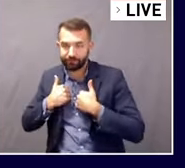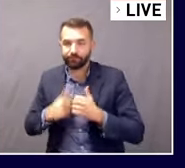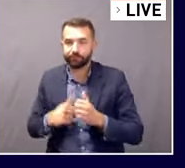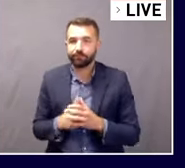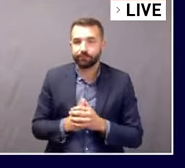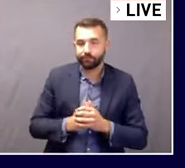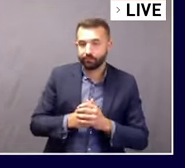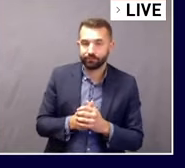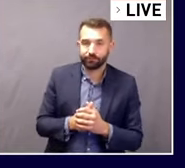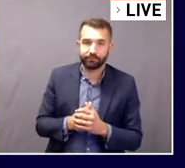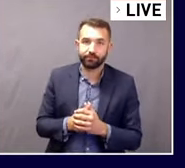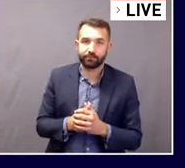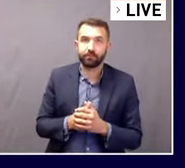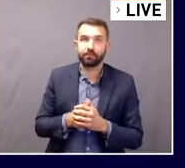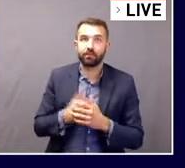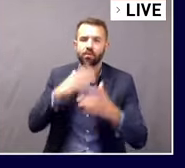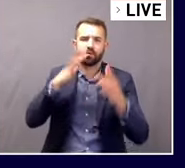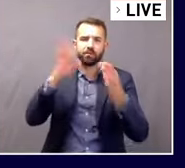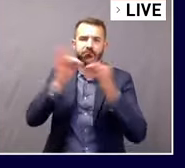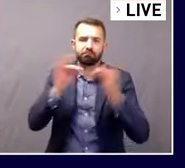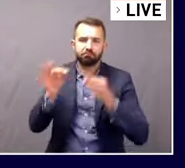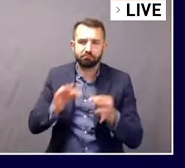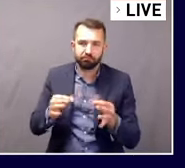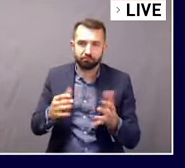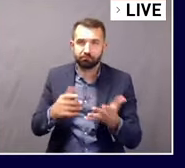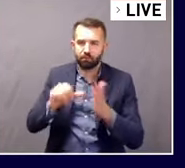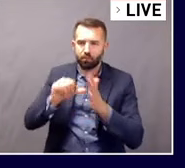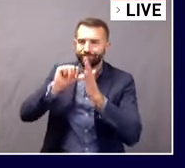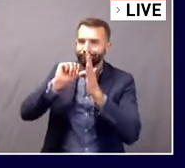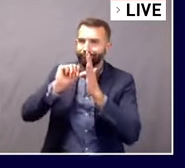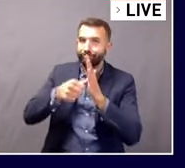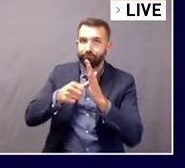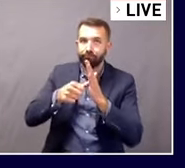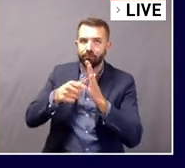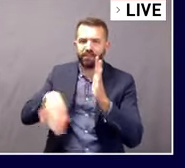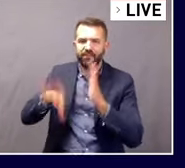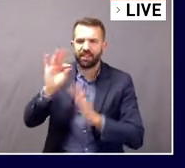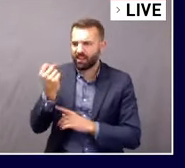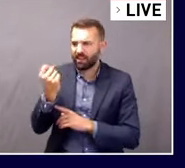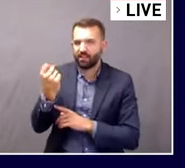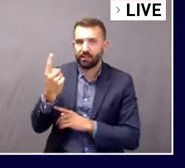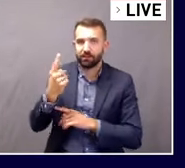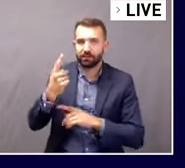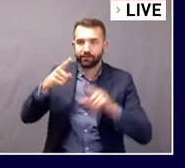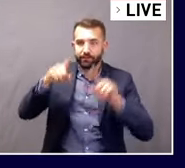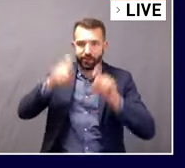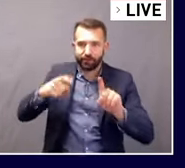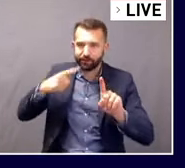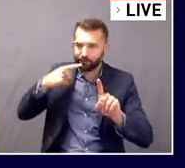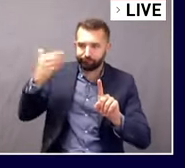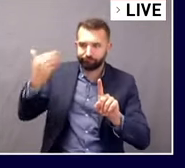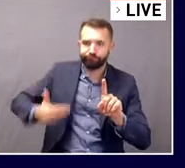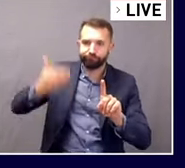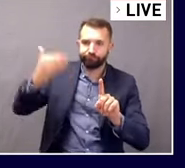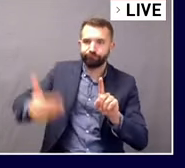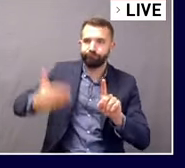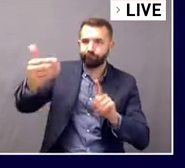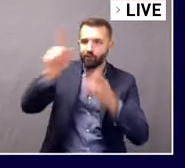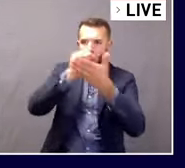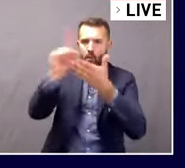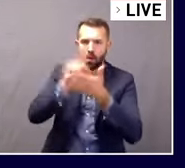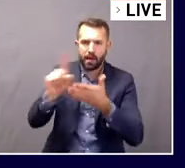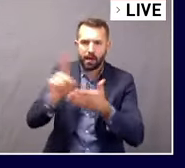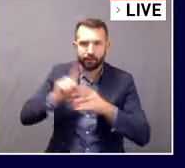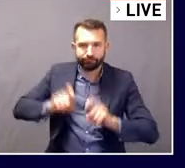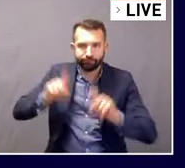of periodic retesting that is occurring at the facility on a weekly basis. As I